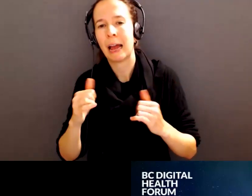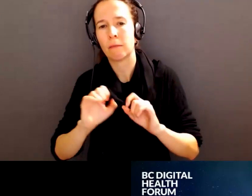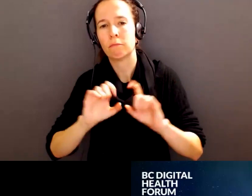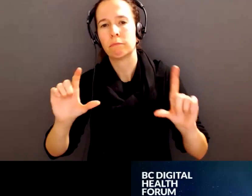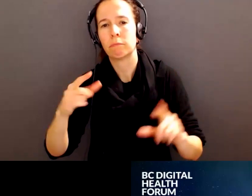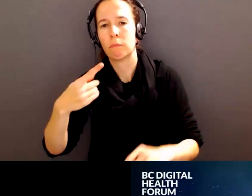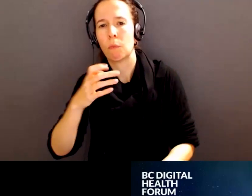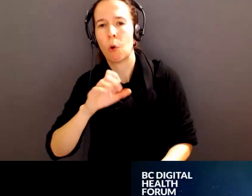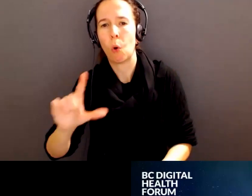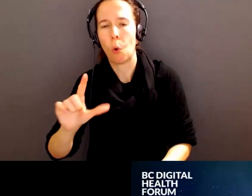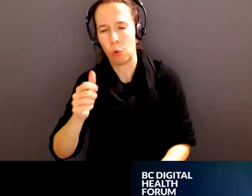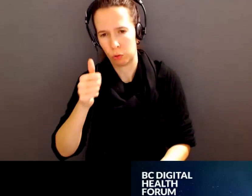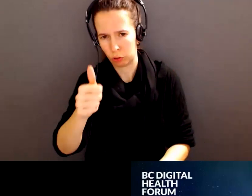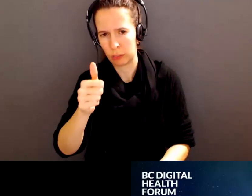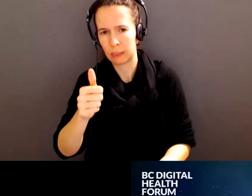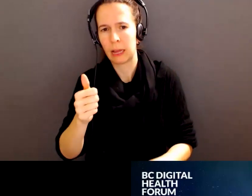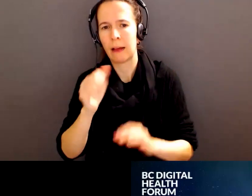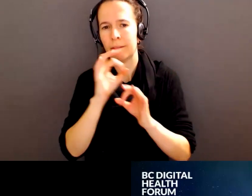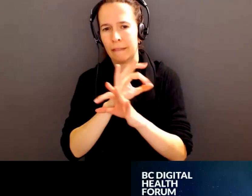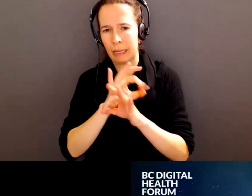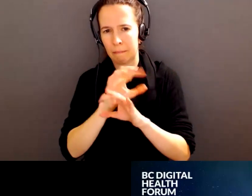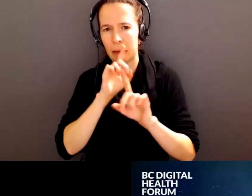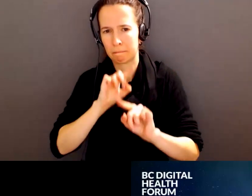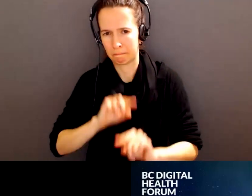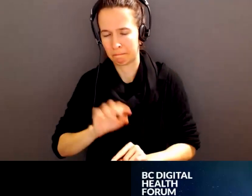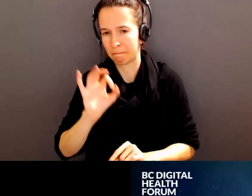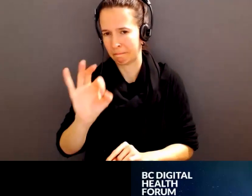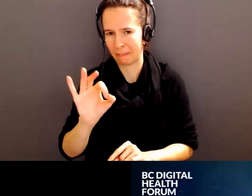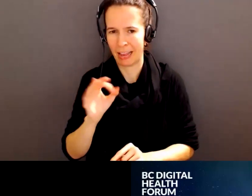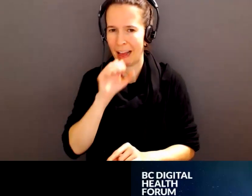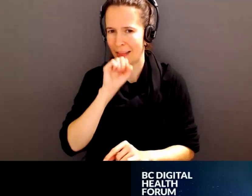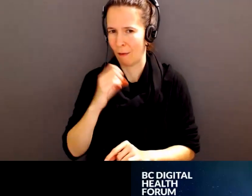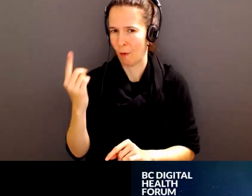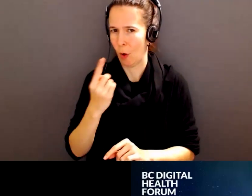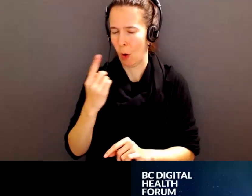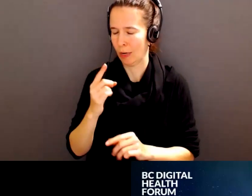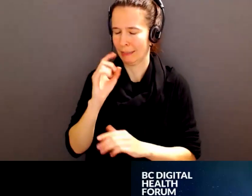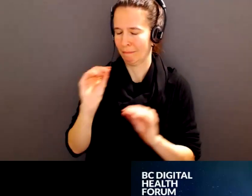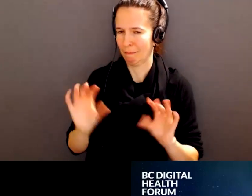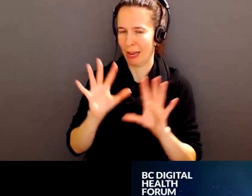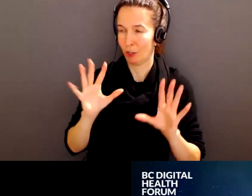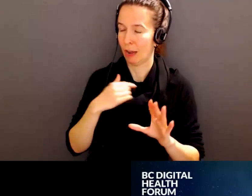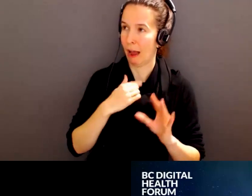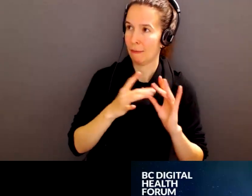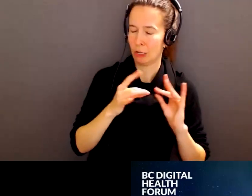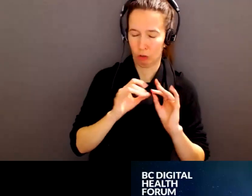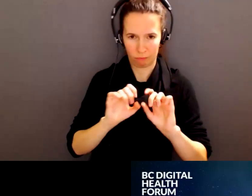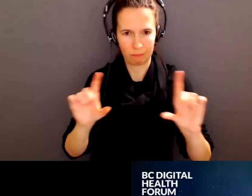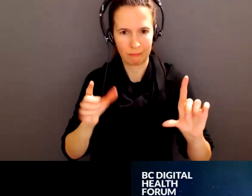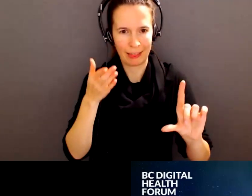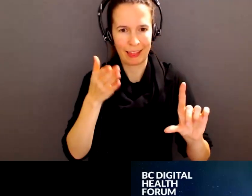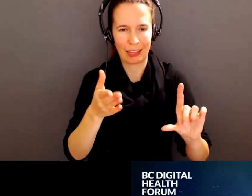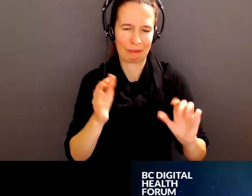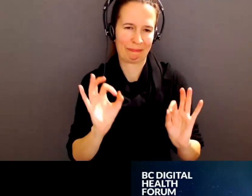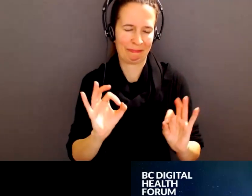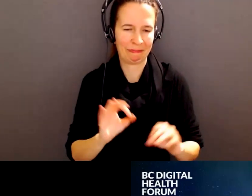get a bit of feedback pop up here shortly. There it is. Love how it always magically appears for me. And as we wrap